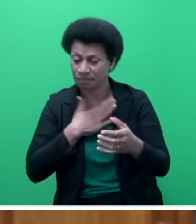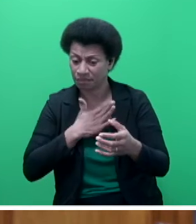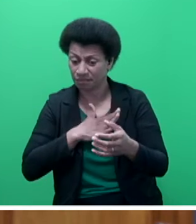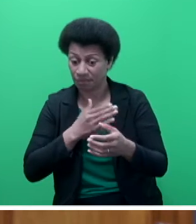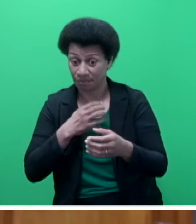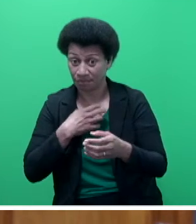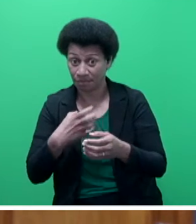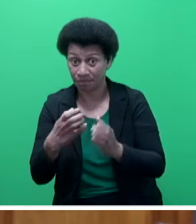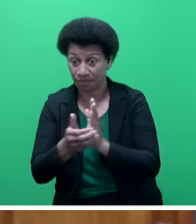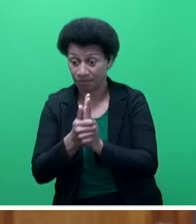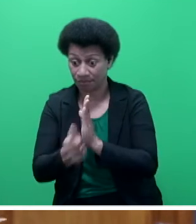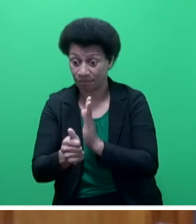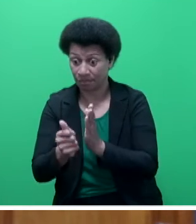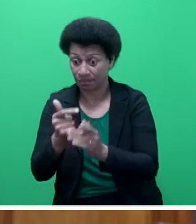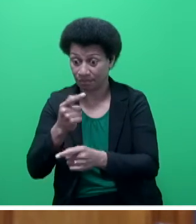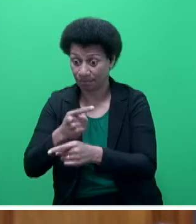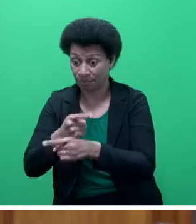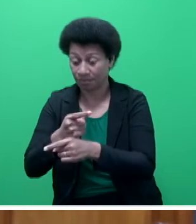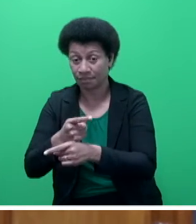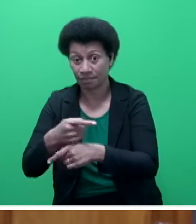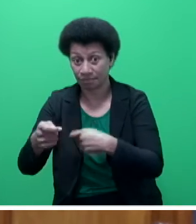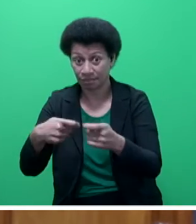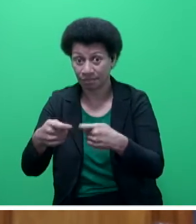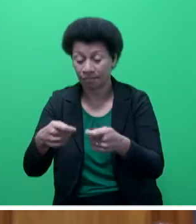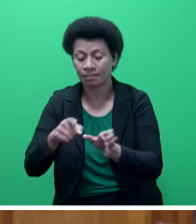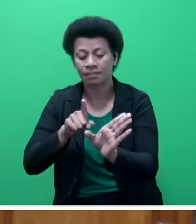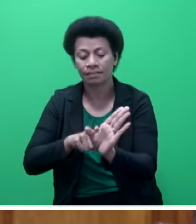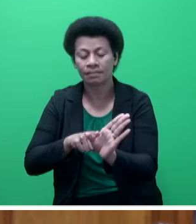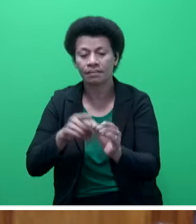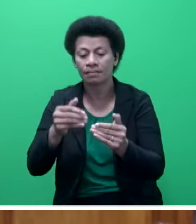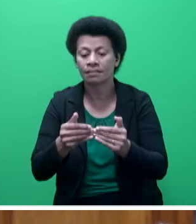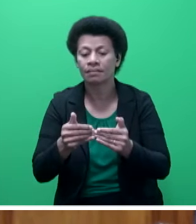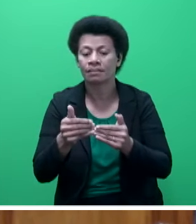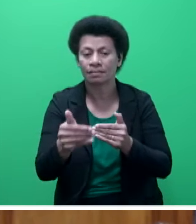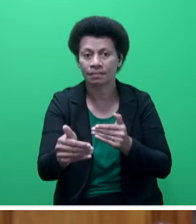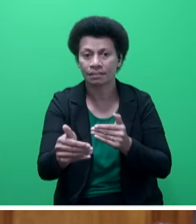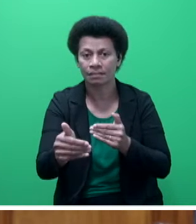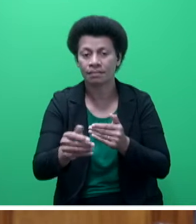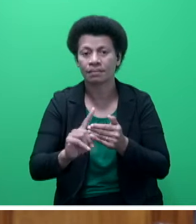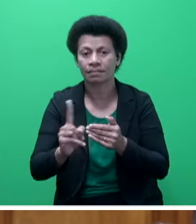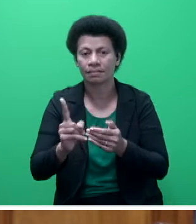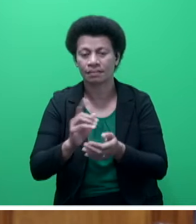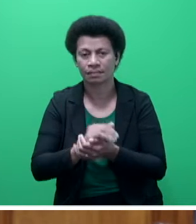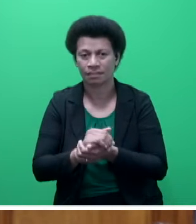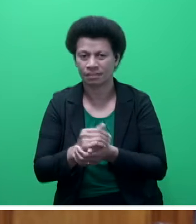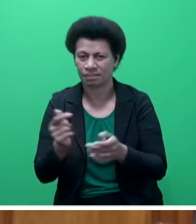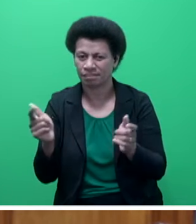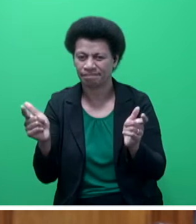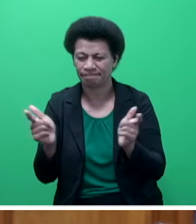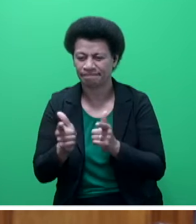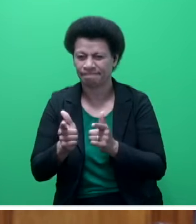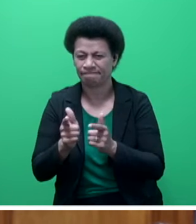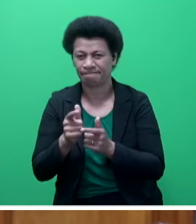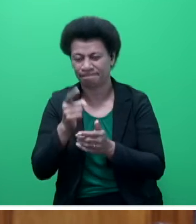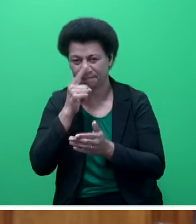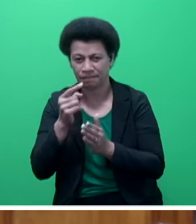in the Fijian labour market, and the years of the mass brain drain, the causes of which are very well known, sir.